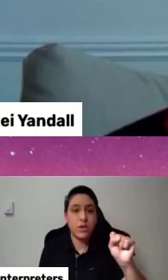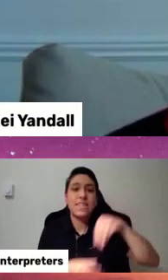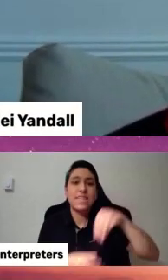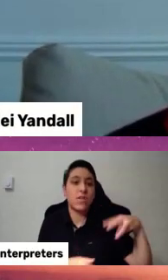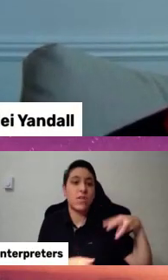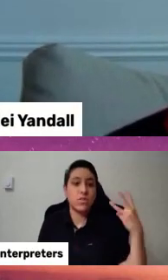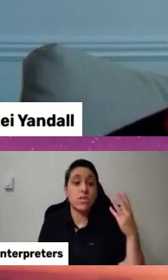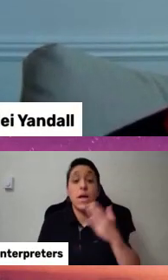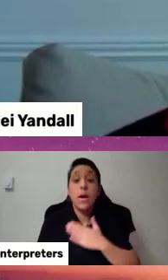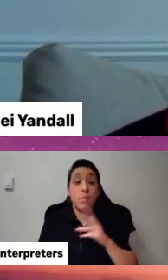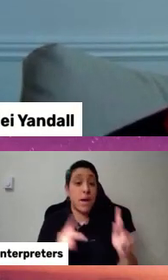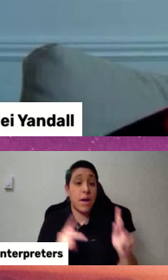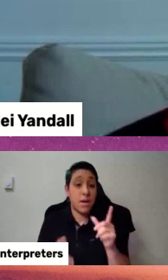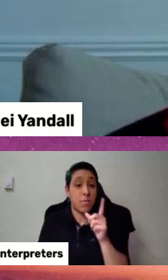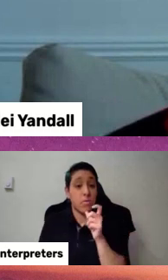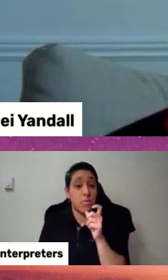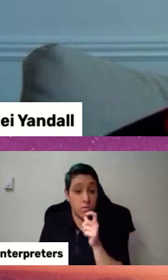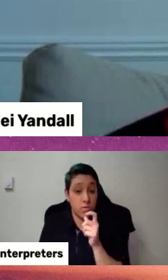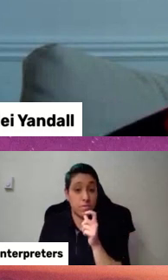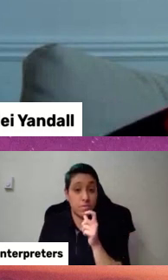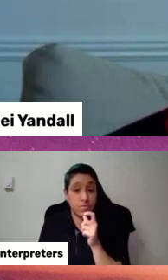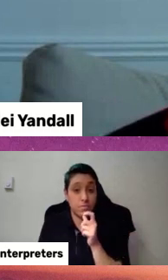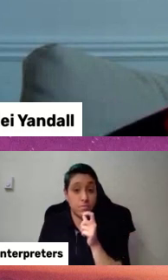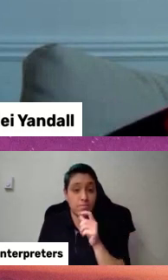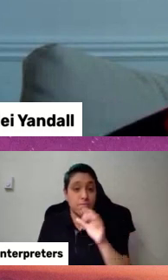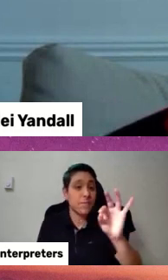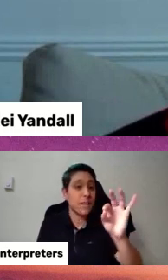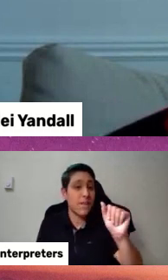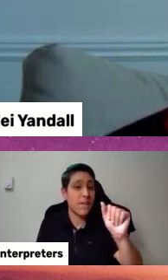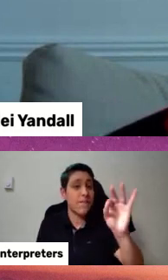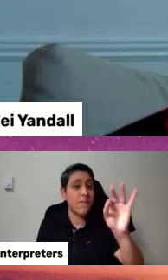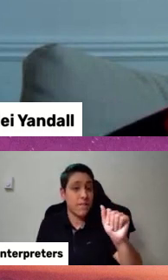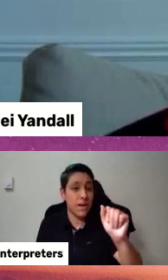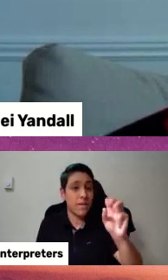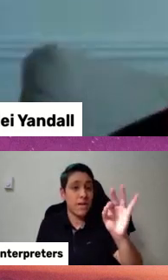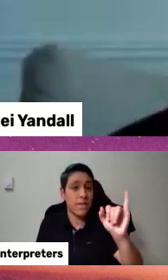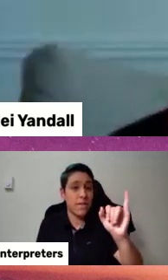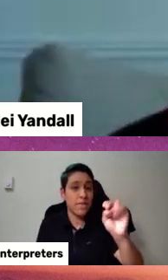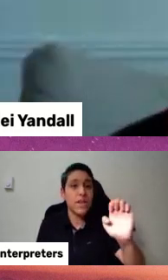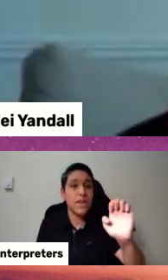My people are Fa'afafine and